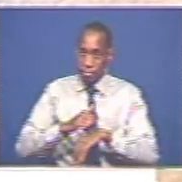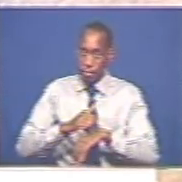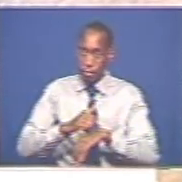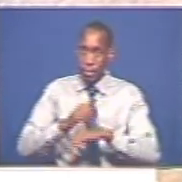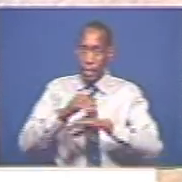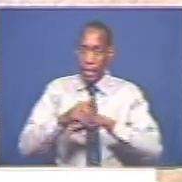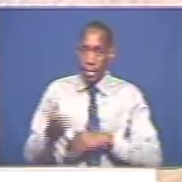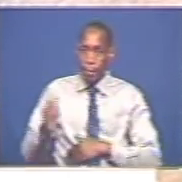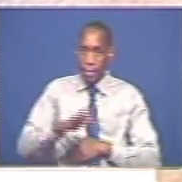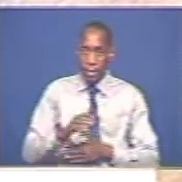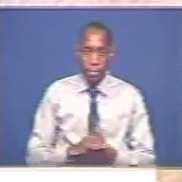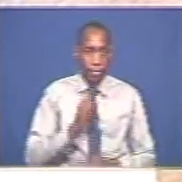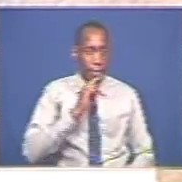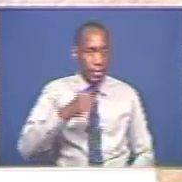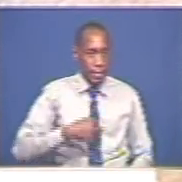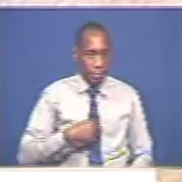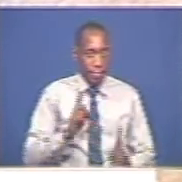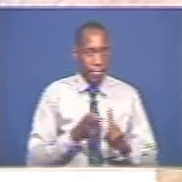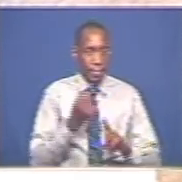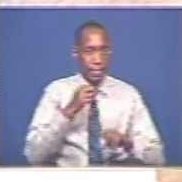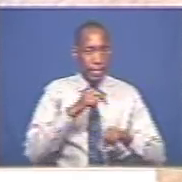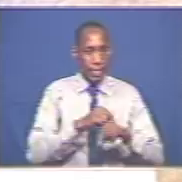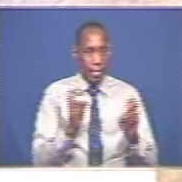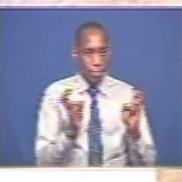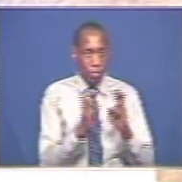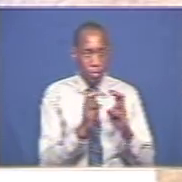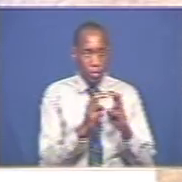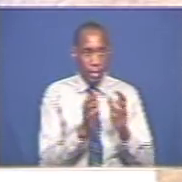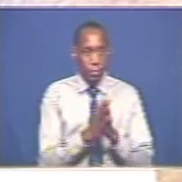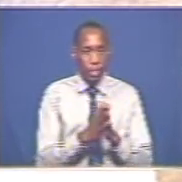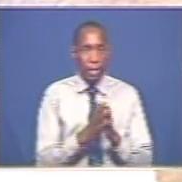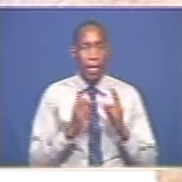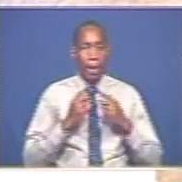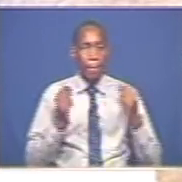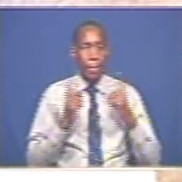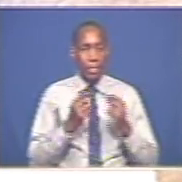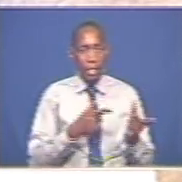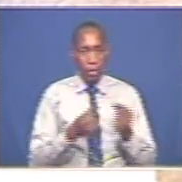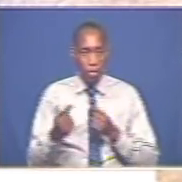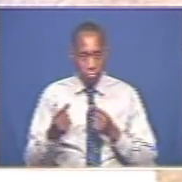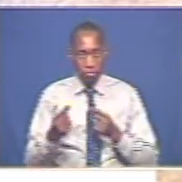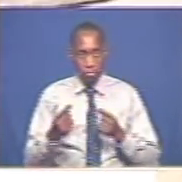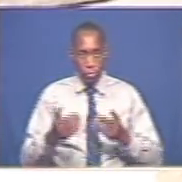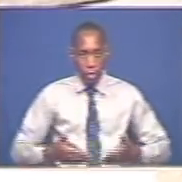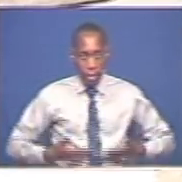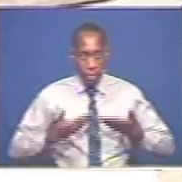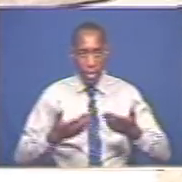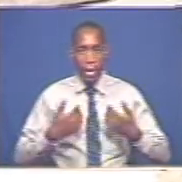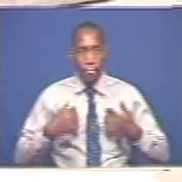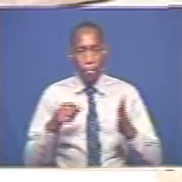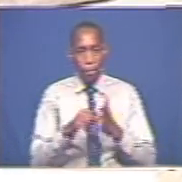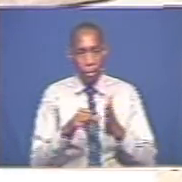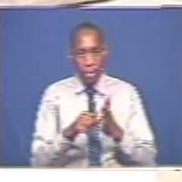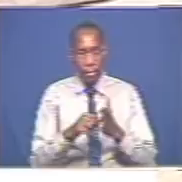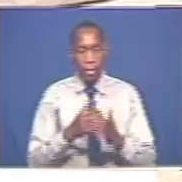get back. Tell me the first point of contact with the pastor. You have gone and told them, look, I have a problem. I have